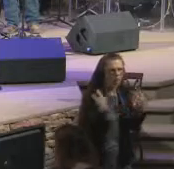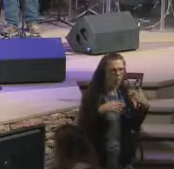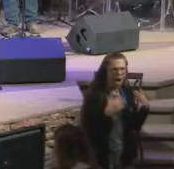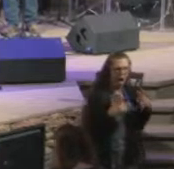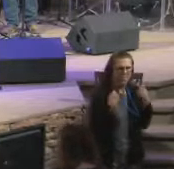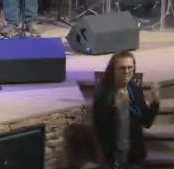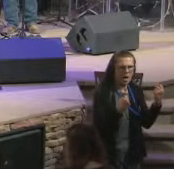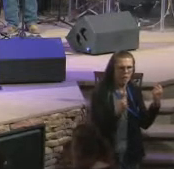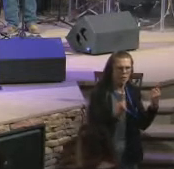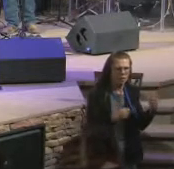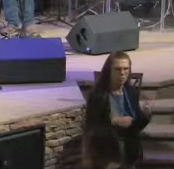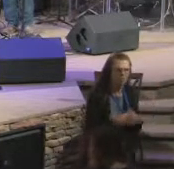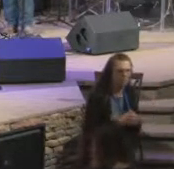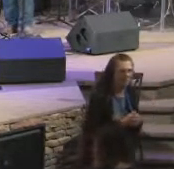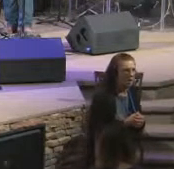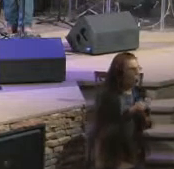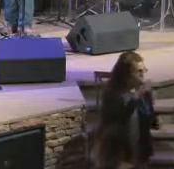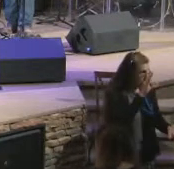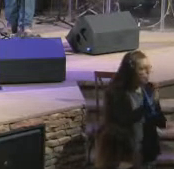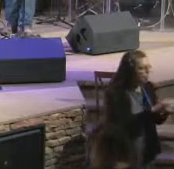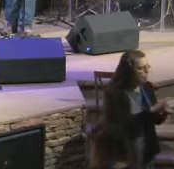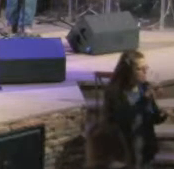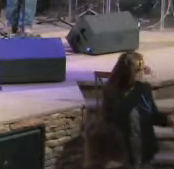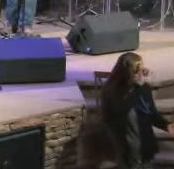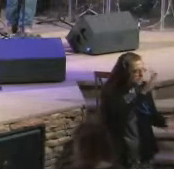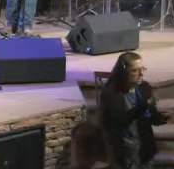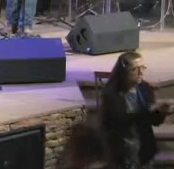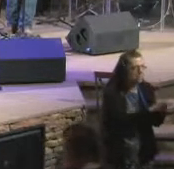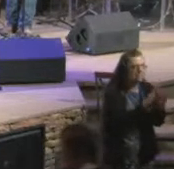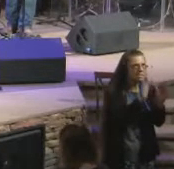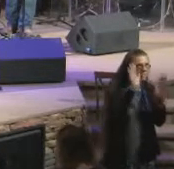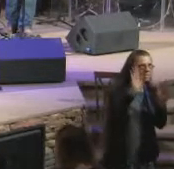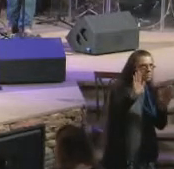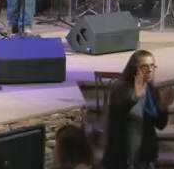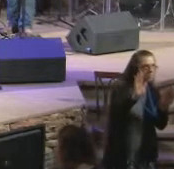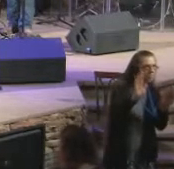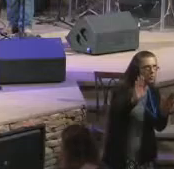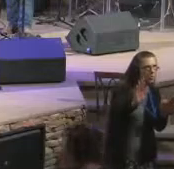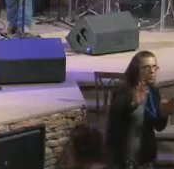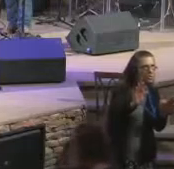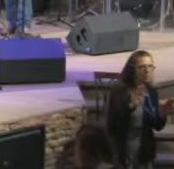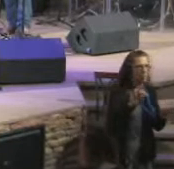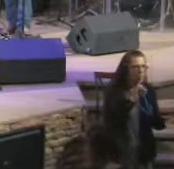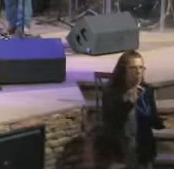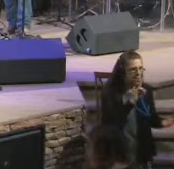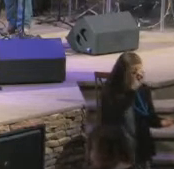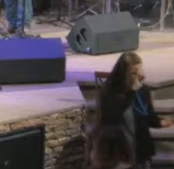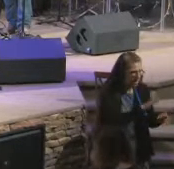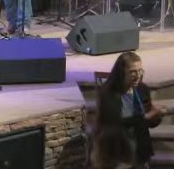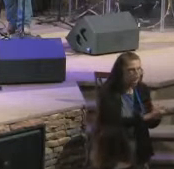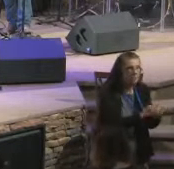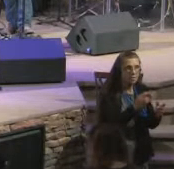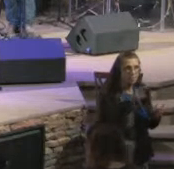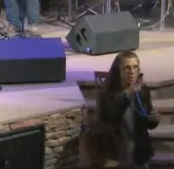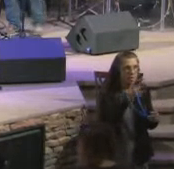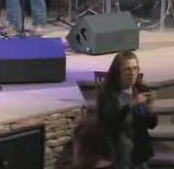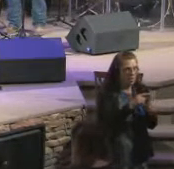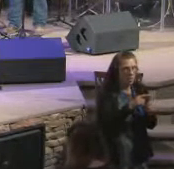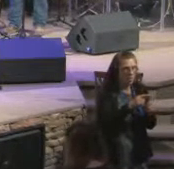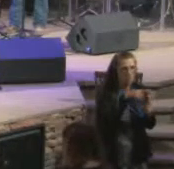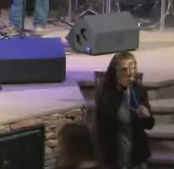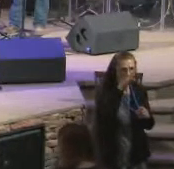Come on now, we are a church that believes in the sign and the wonder. We are a church that believes, according to the Word of God, that the gifts